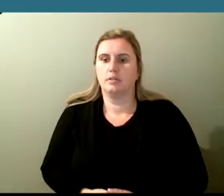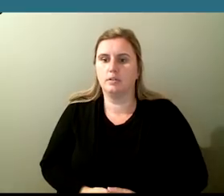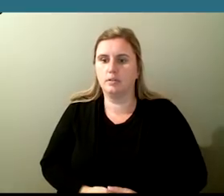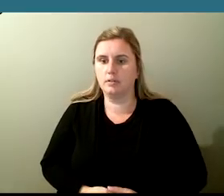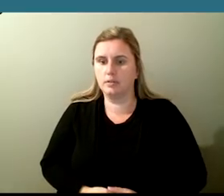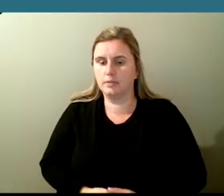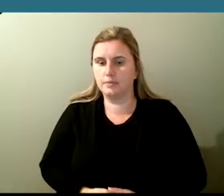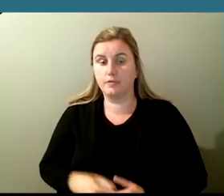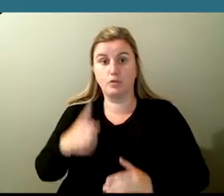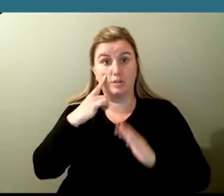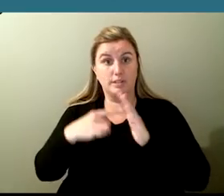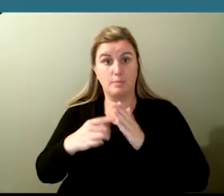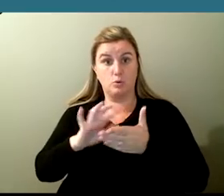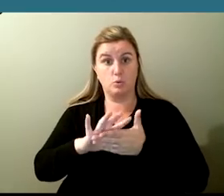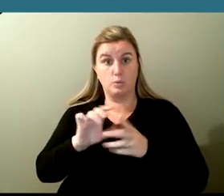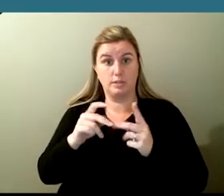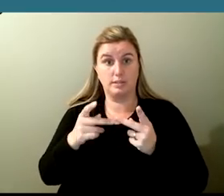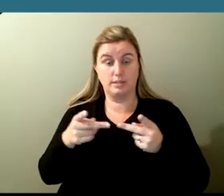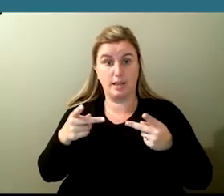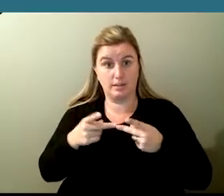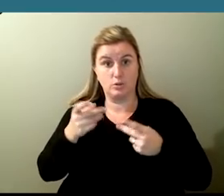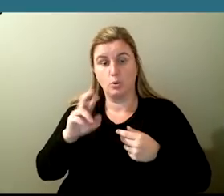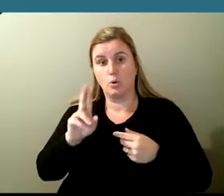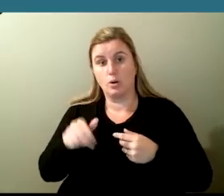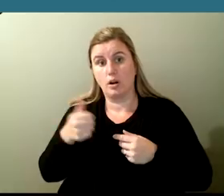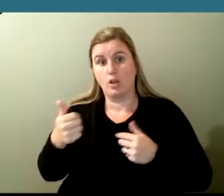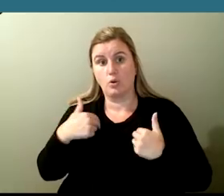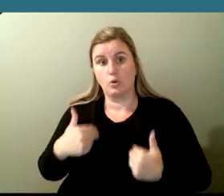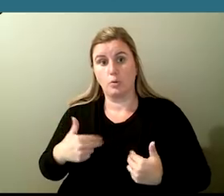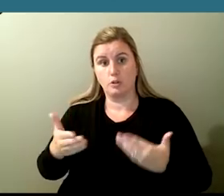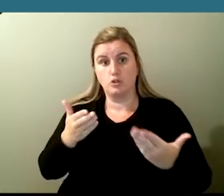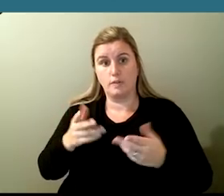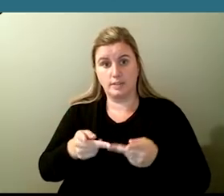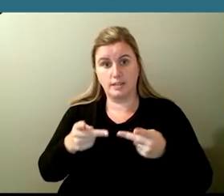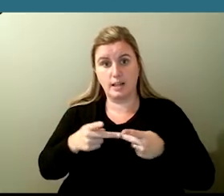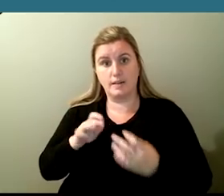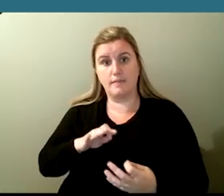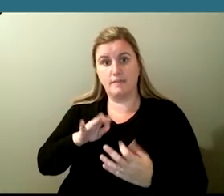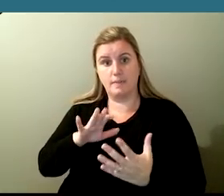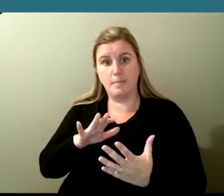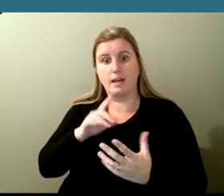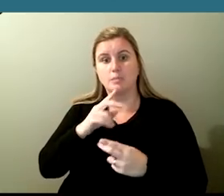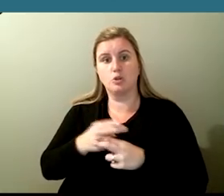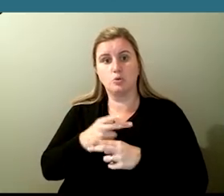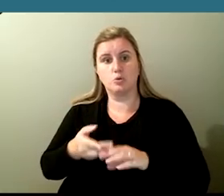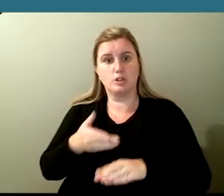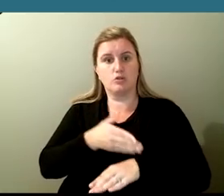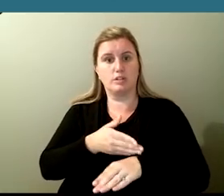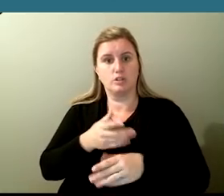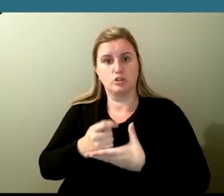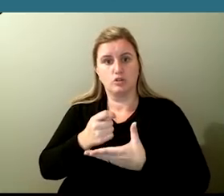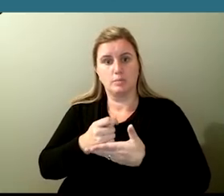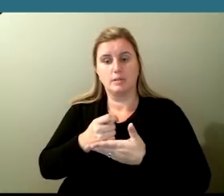So for example, in school settings and or in other human service settings, feedback has been used to increase the